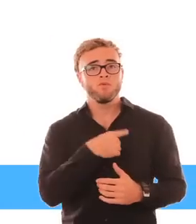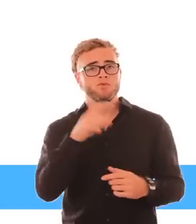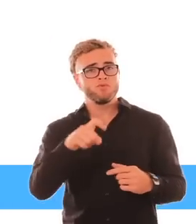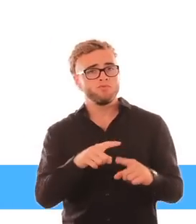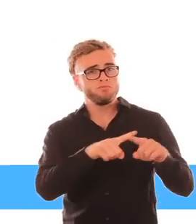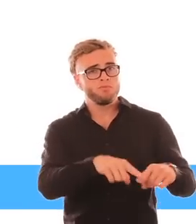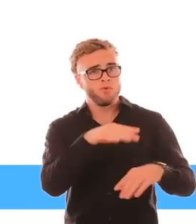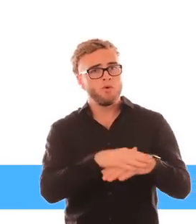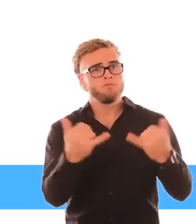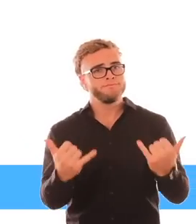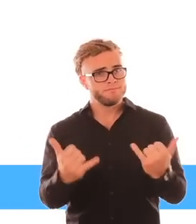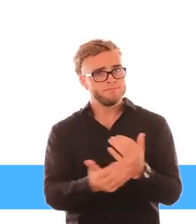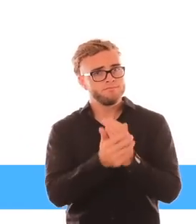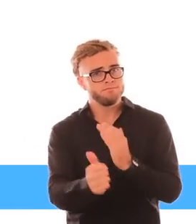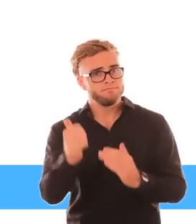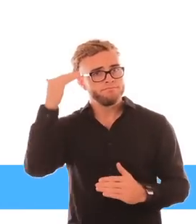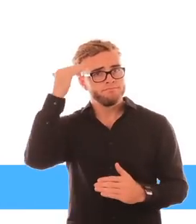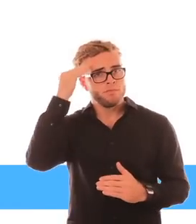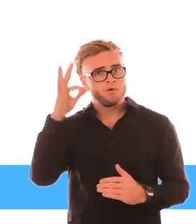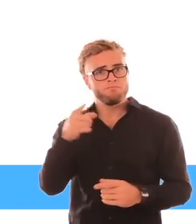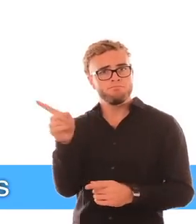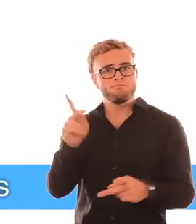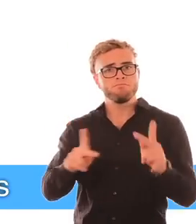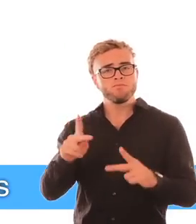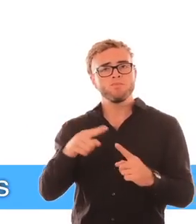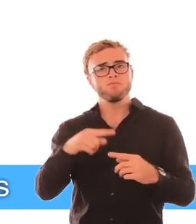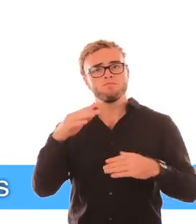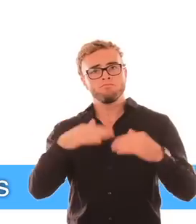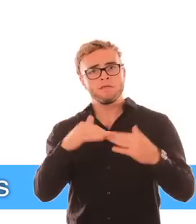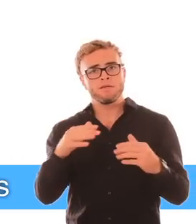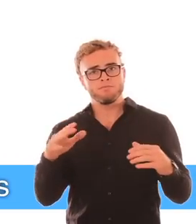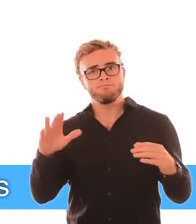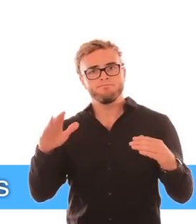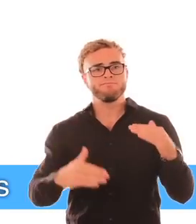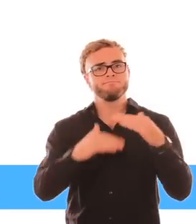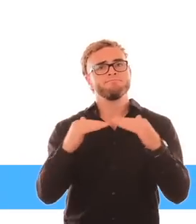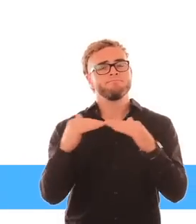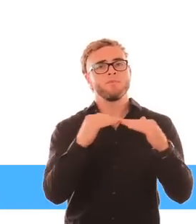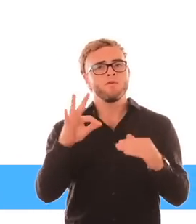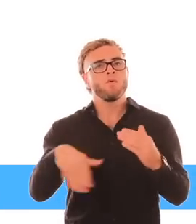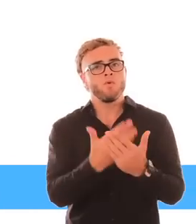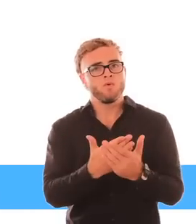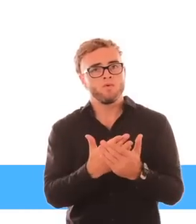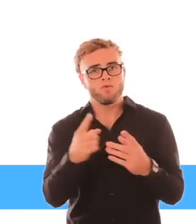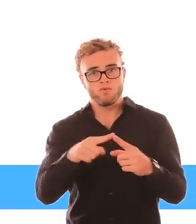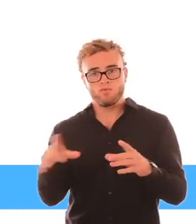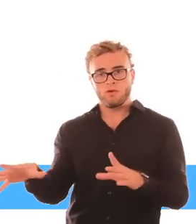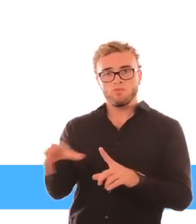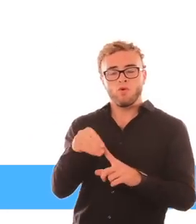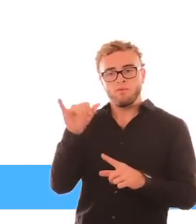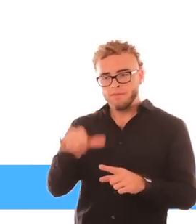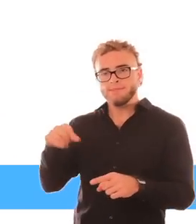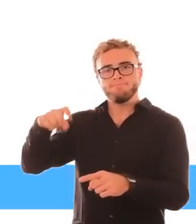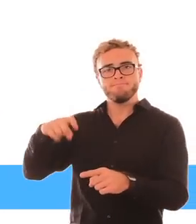all in the community. We should rely on the existing knowledge and expertise of special services to build capacity in the system as a